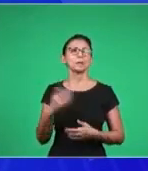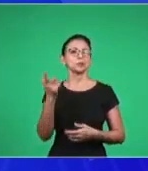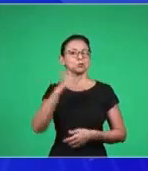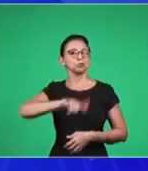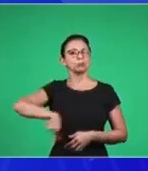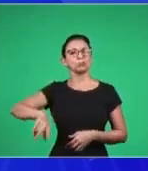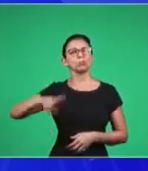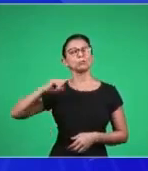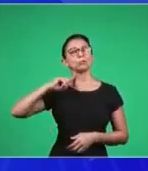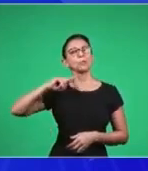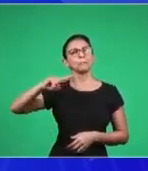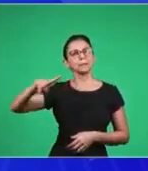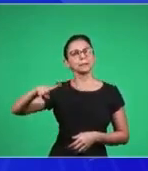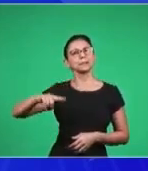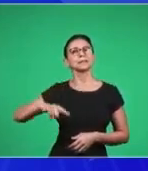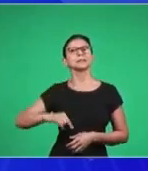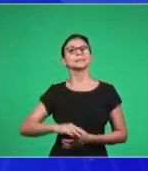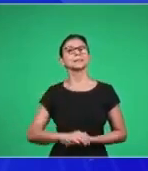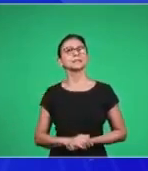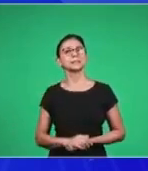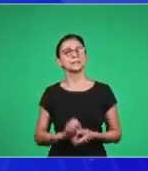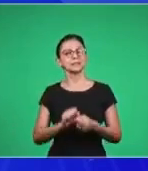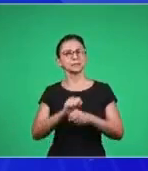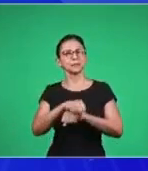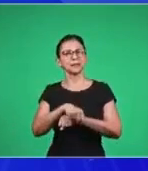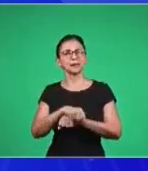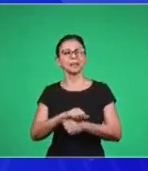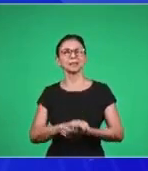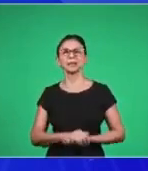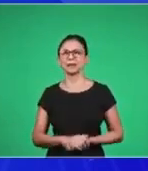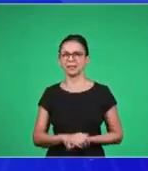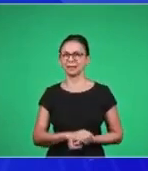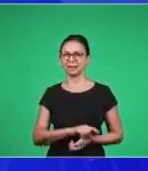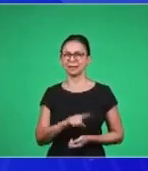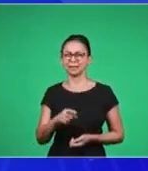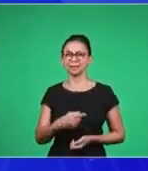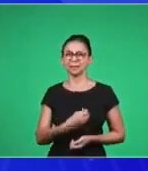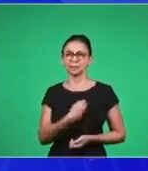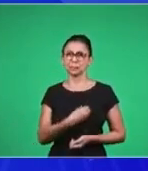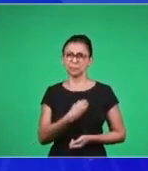also in the city of Sarzedo, in the same region.